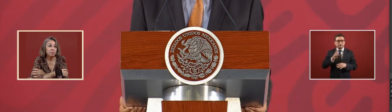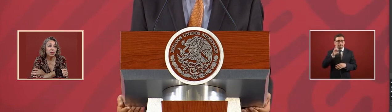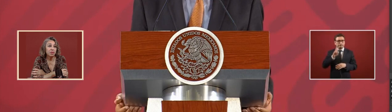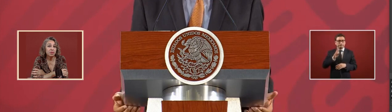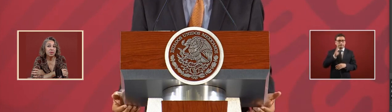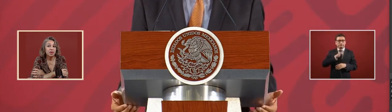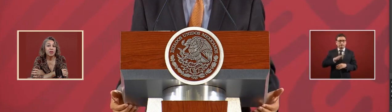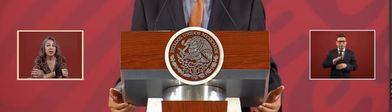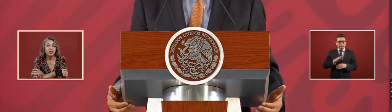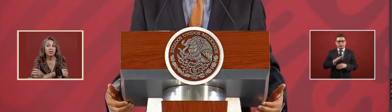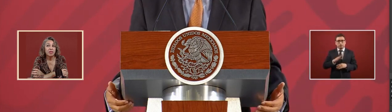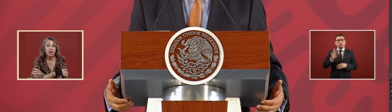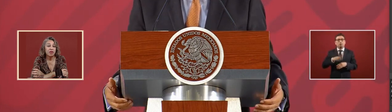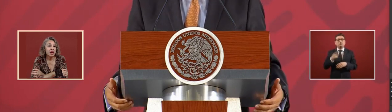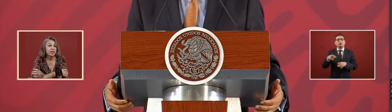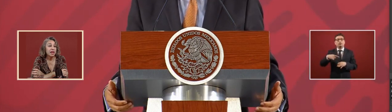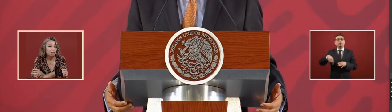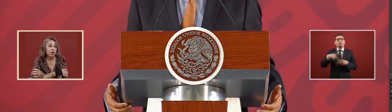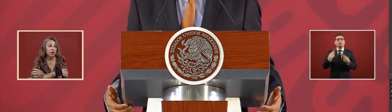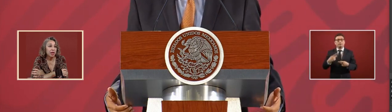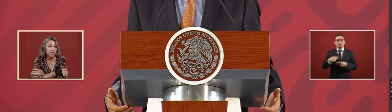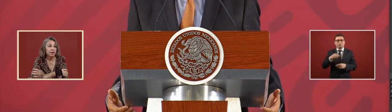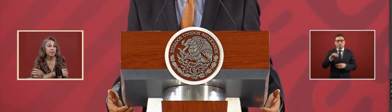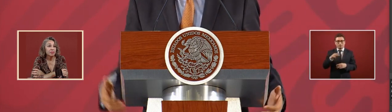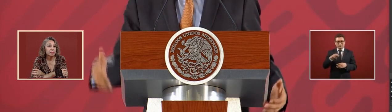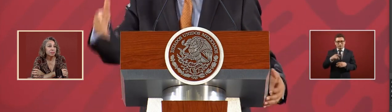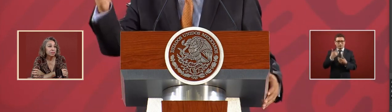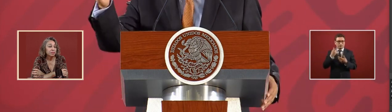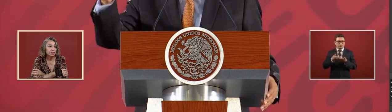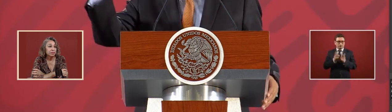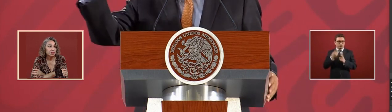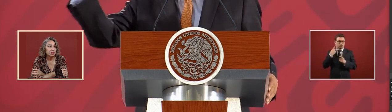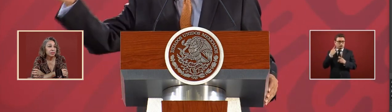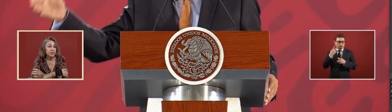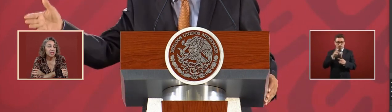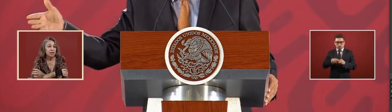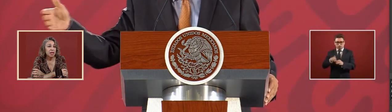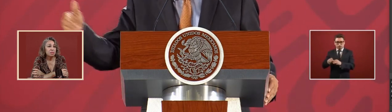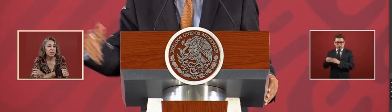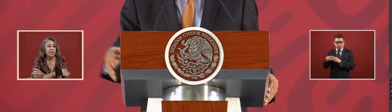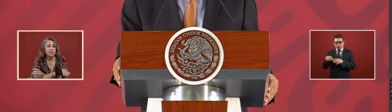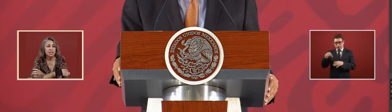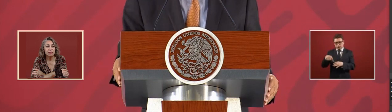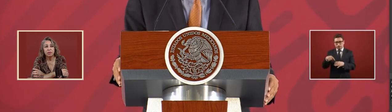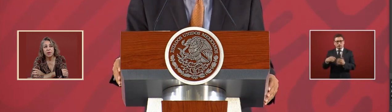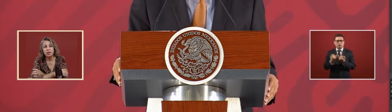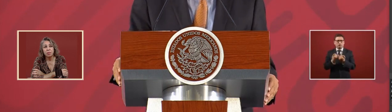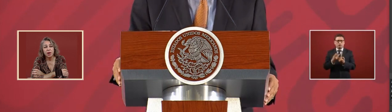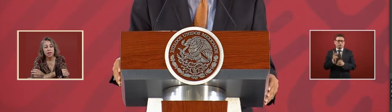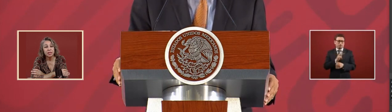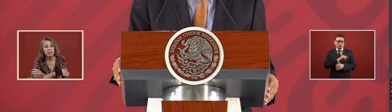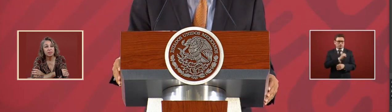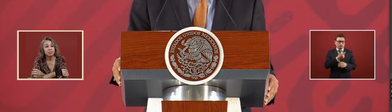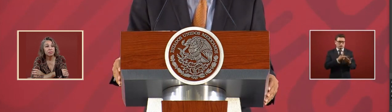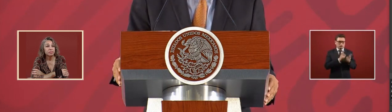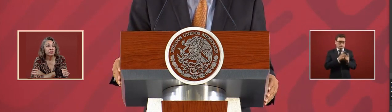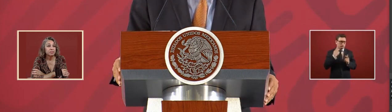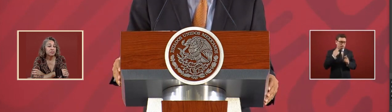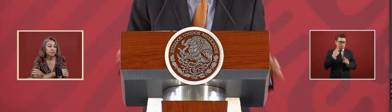the people partido, that are in that party como militantes de otros partidos, like militants from other parties